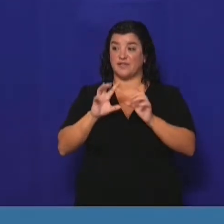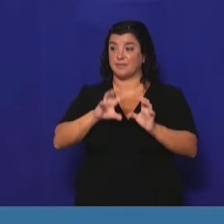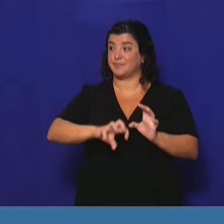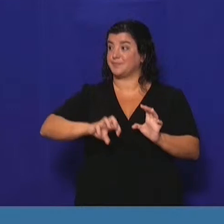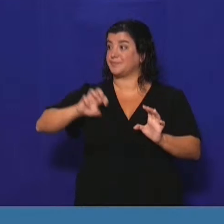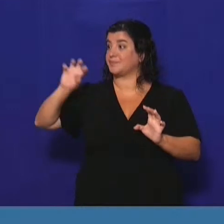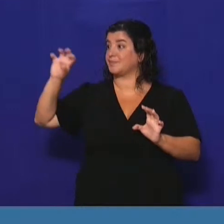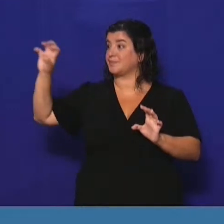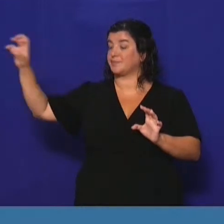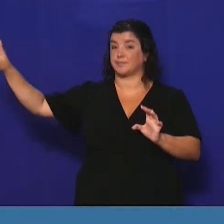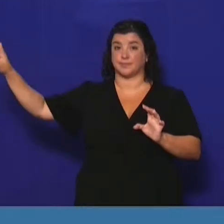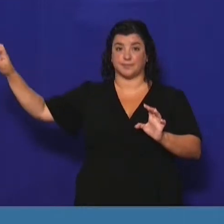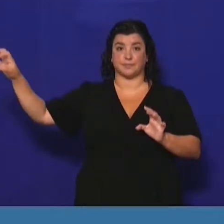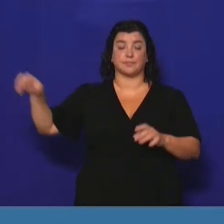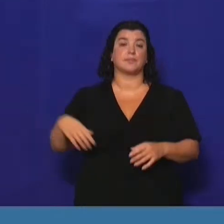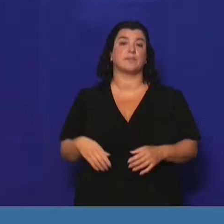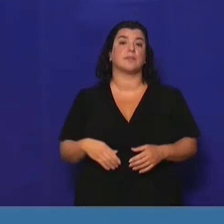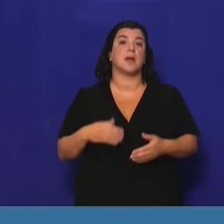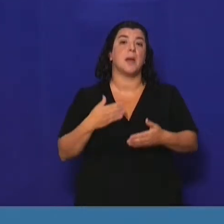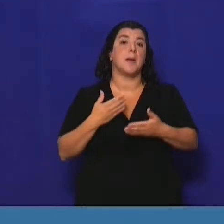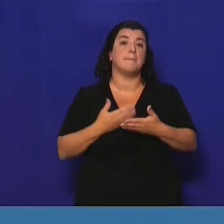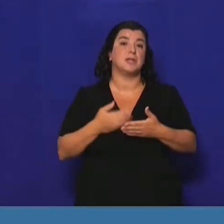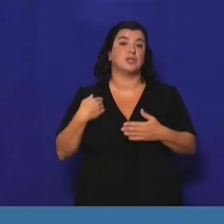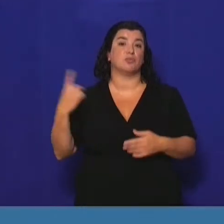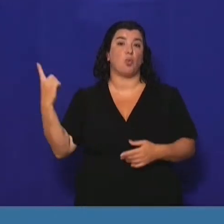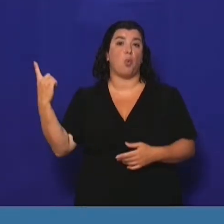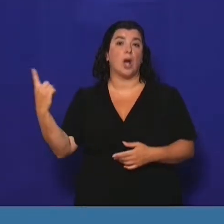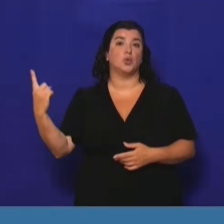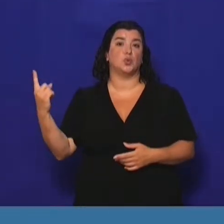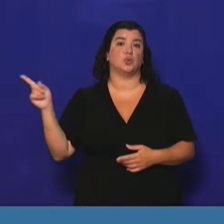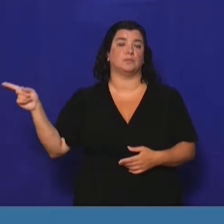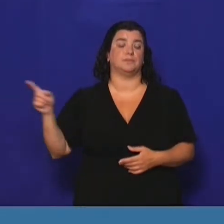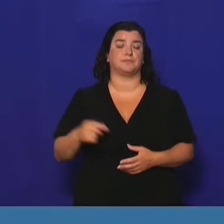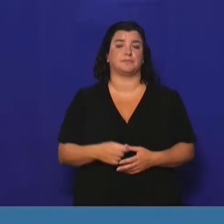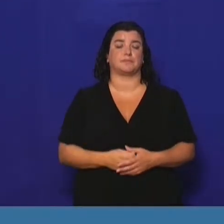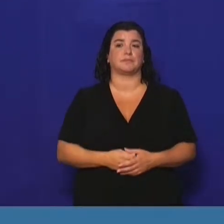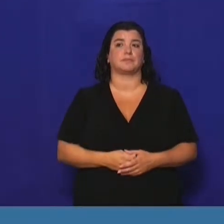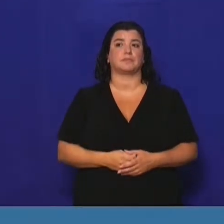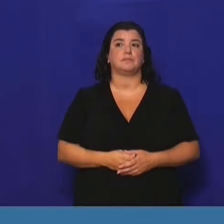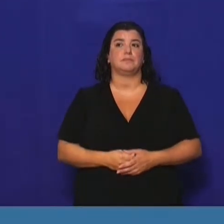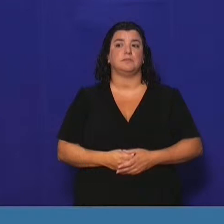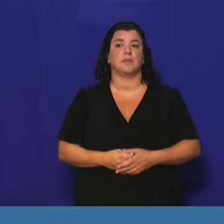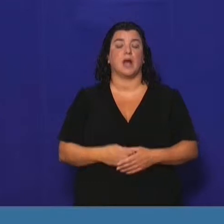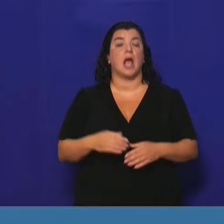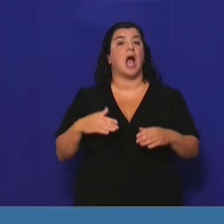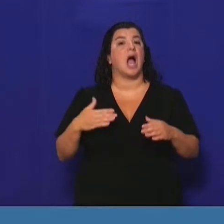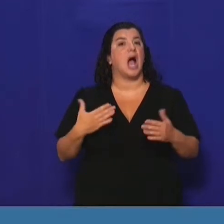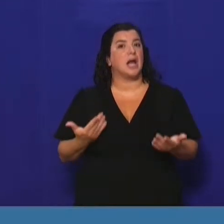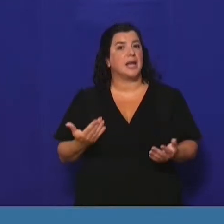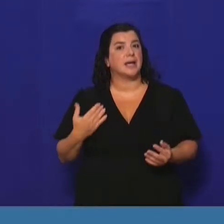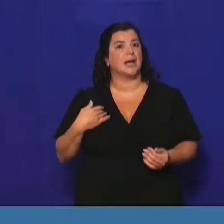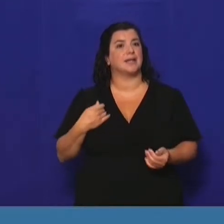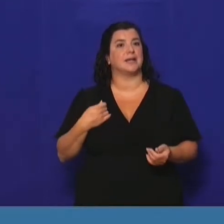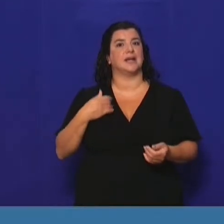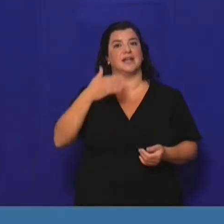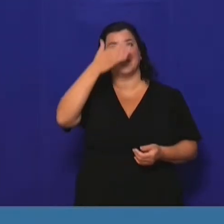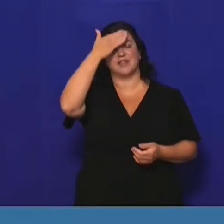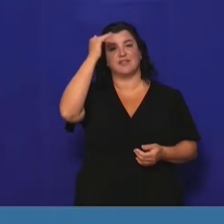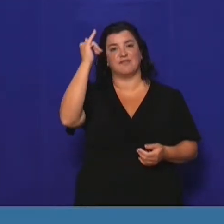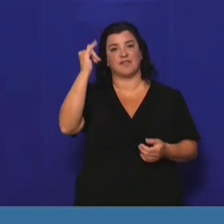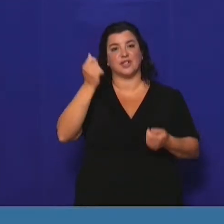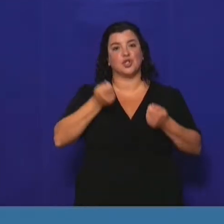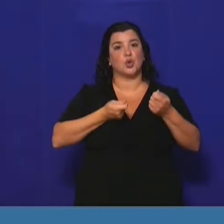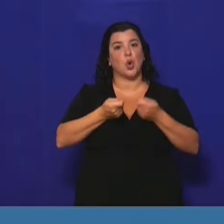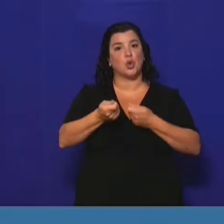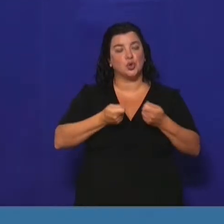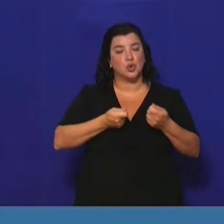trasferiti għal sala oħra f'iżolazzjoni. U hemmhekk għaddejjin l-infection control measures ħalli